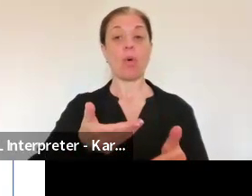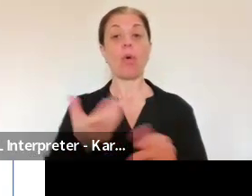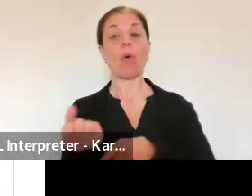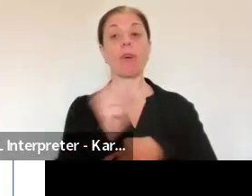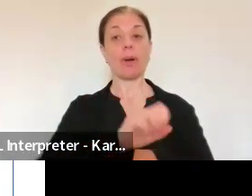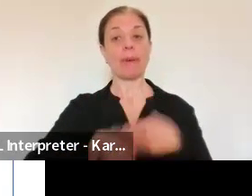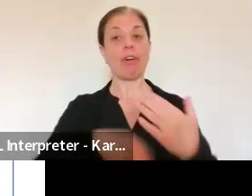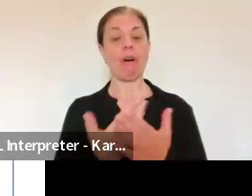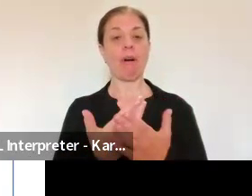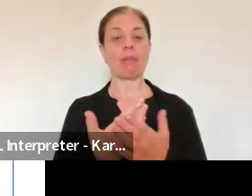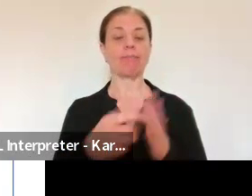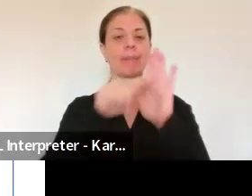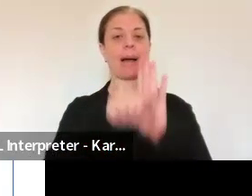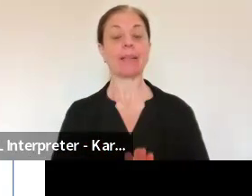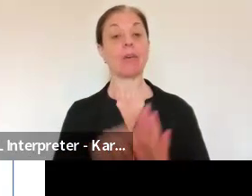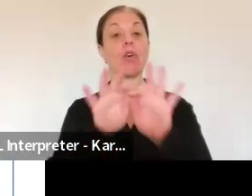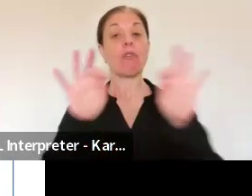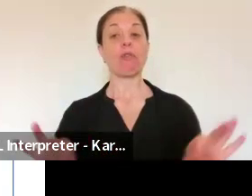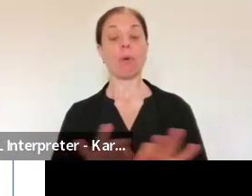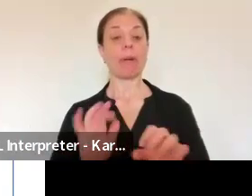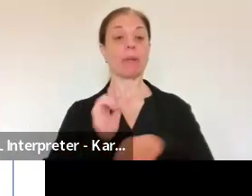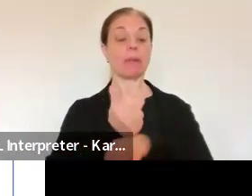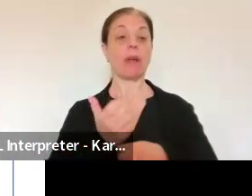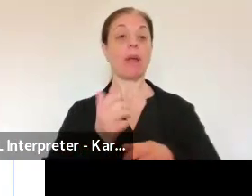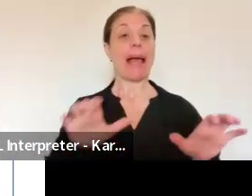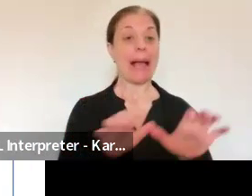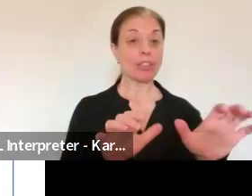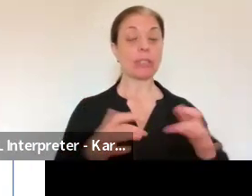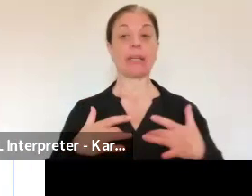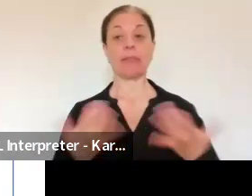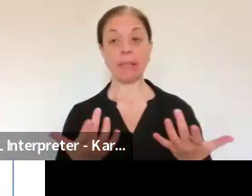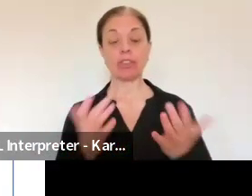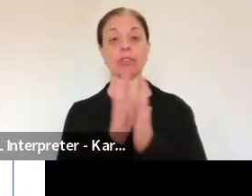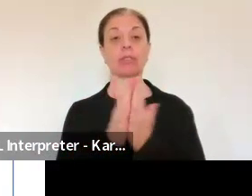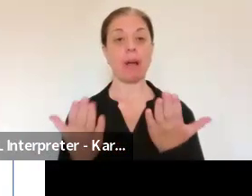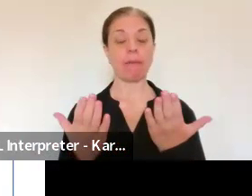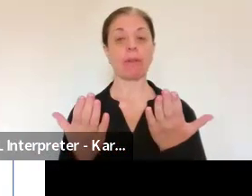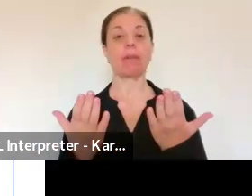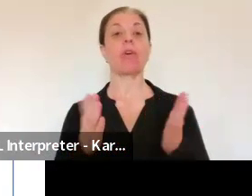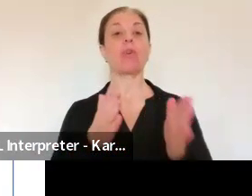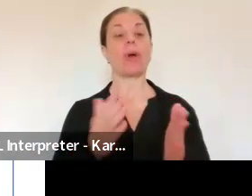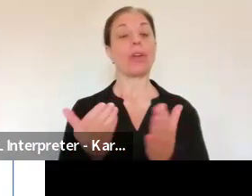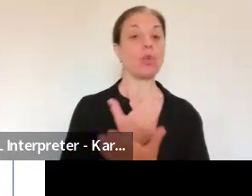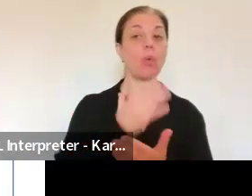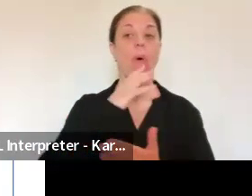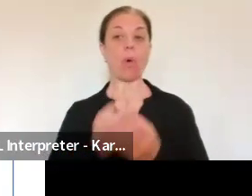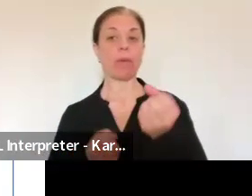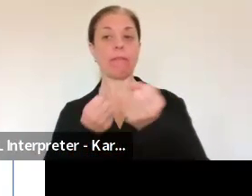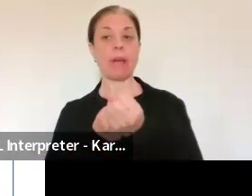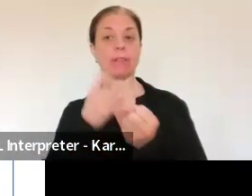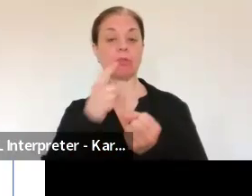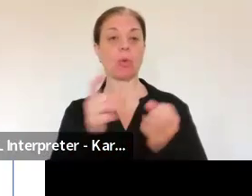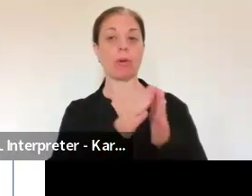odds. This format combines the action and adventure from the novel in a way that the new and old fans of the series will